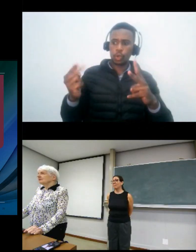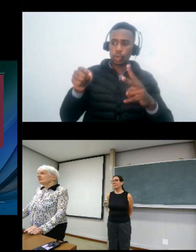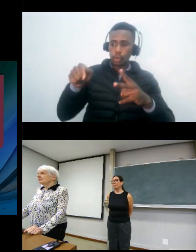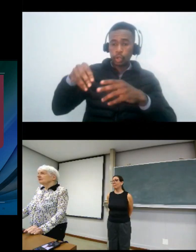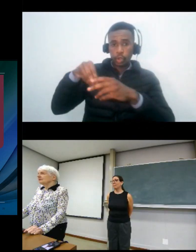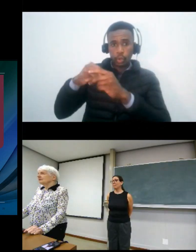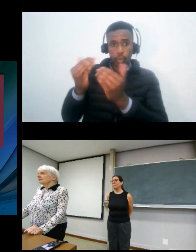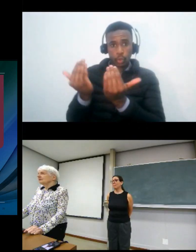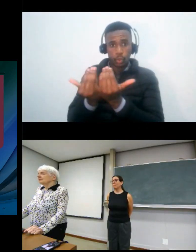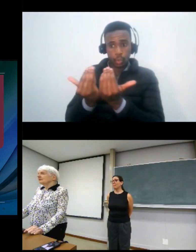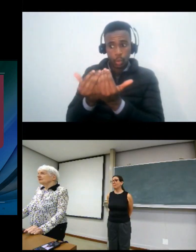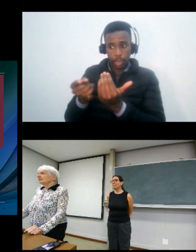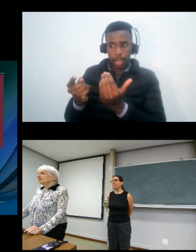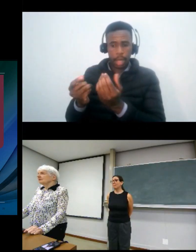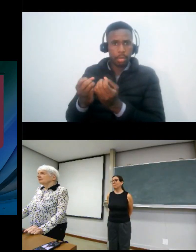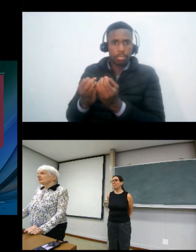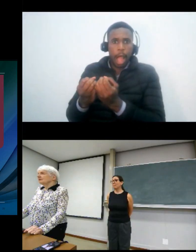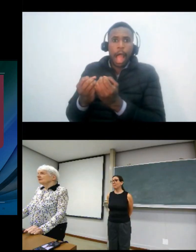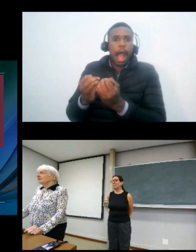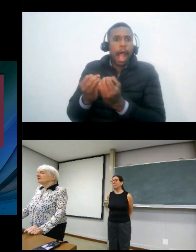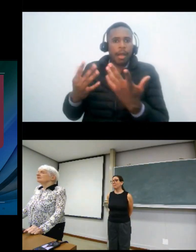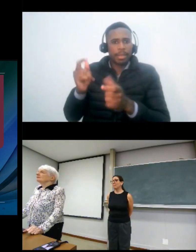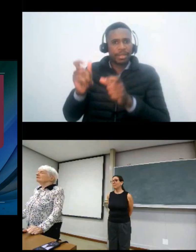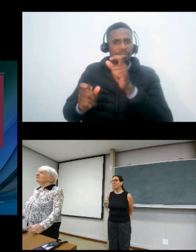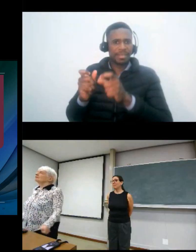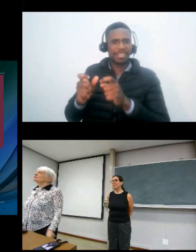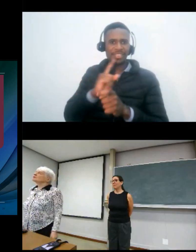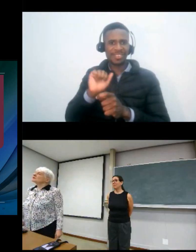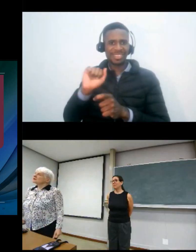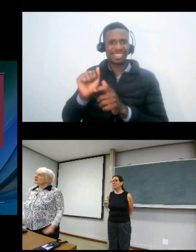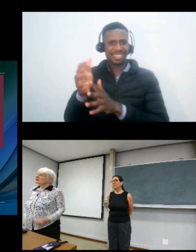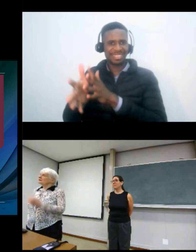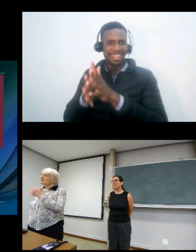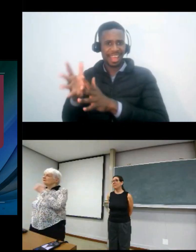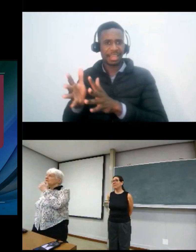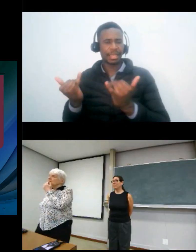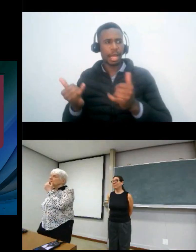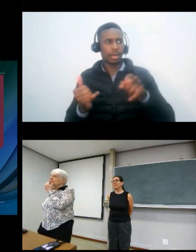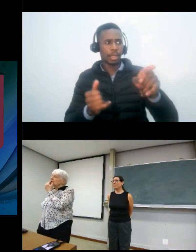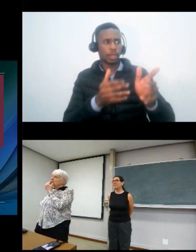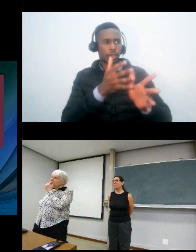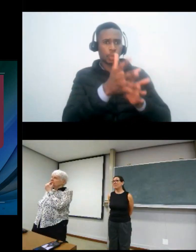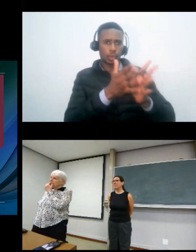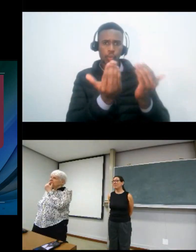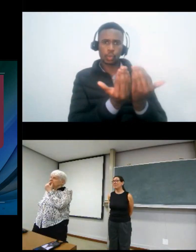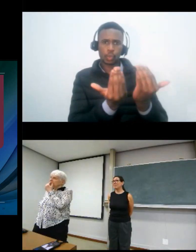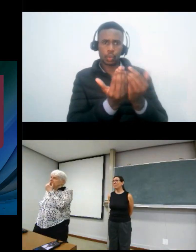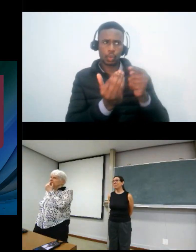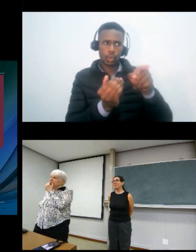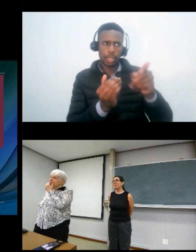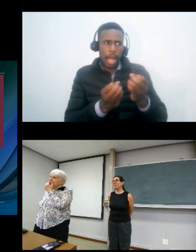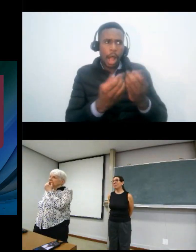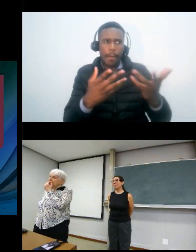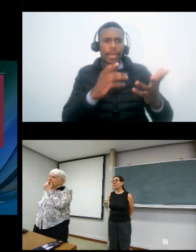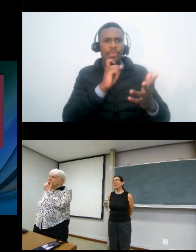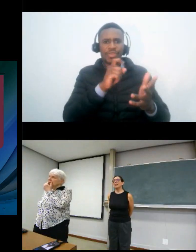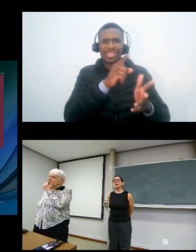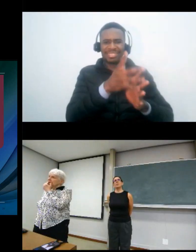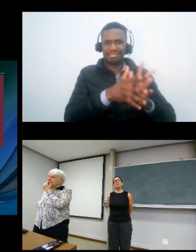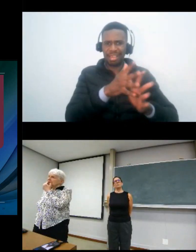don't know how much variation there is across schools in terms of their size. If they have some very big ones, some very small